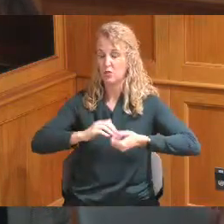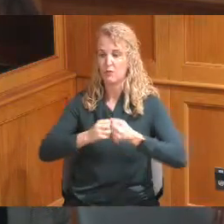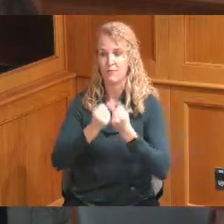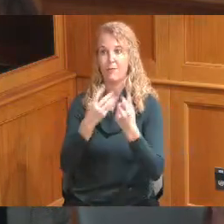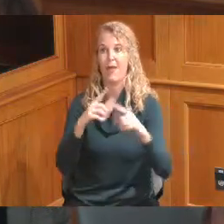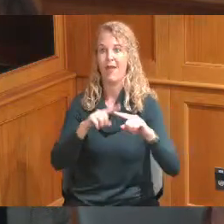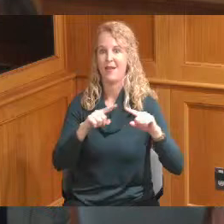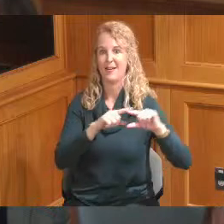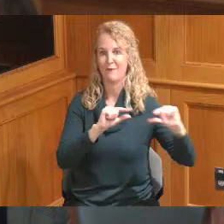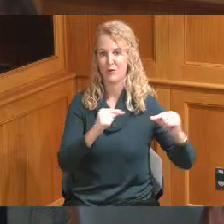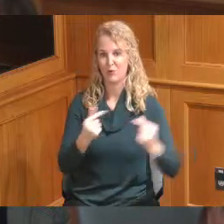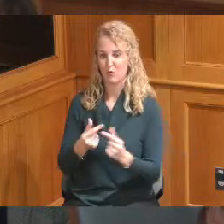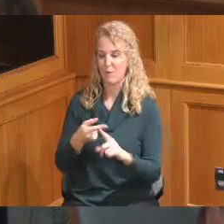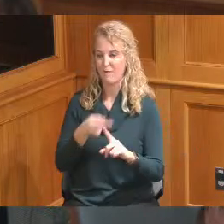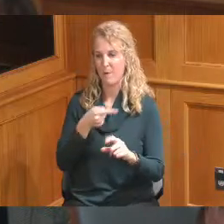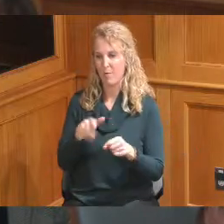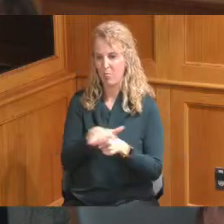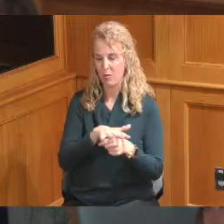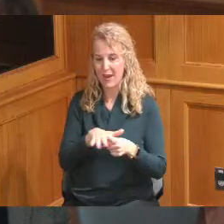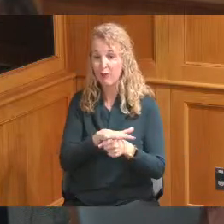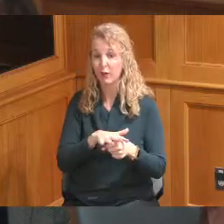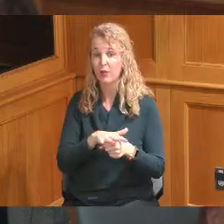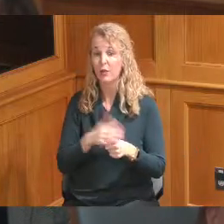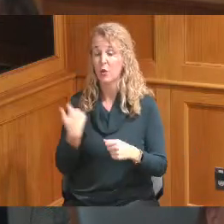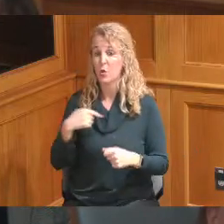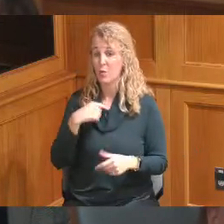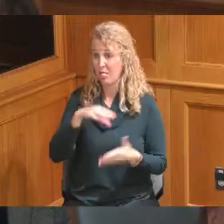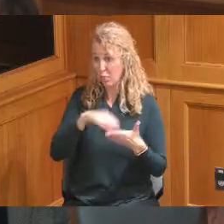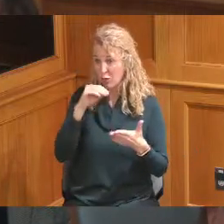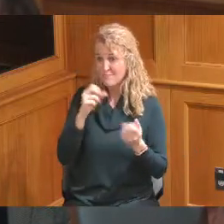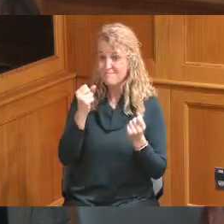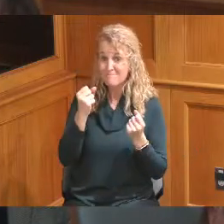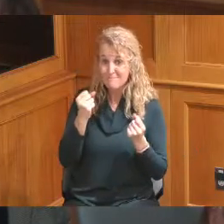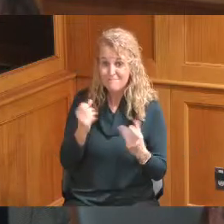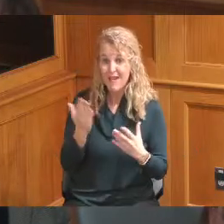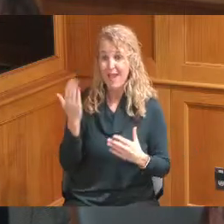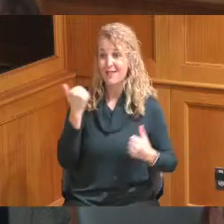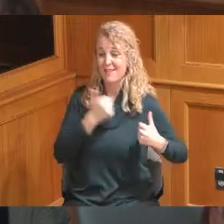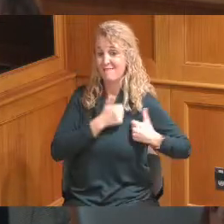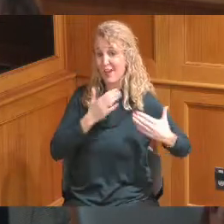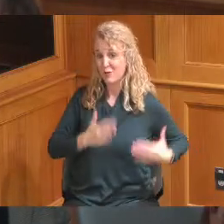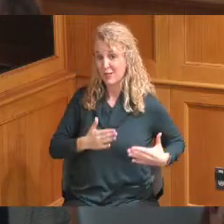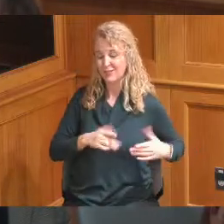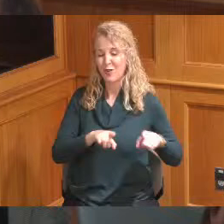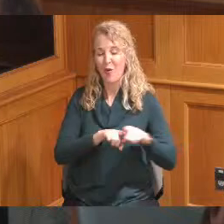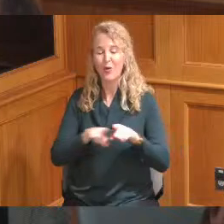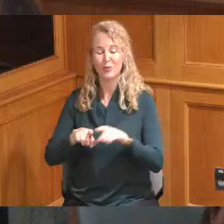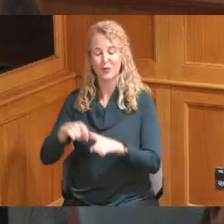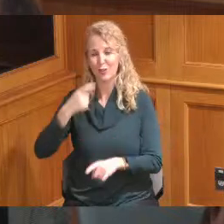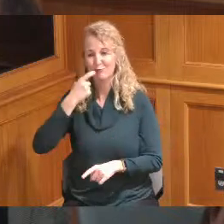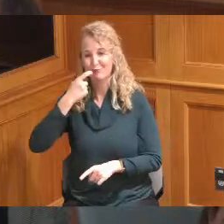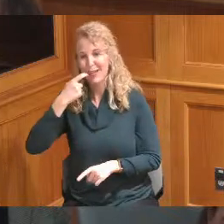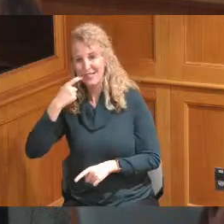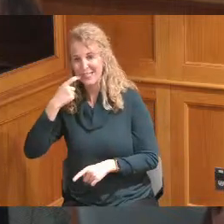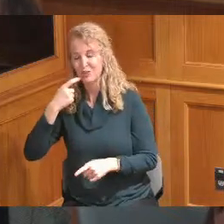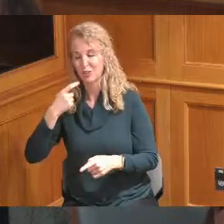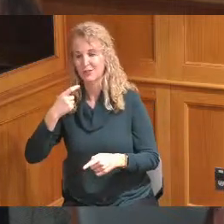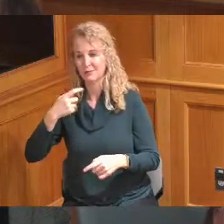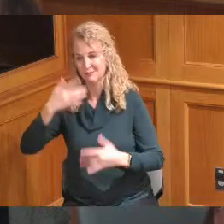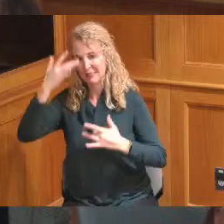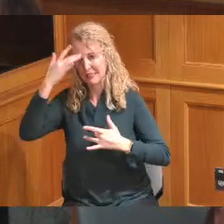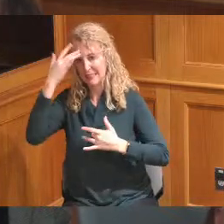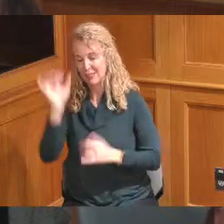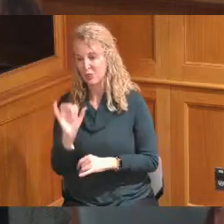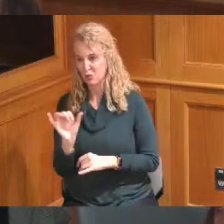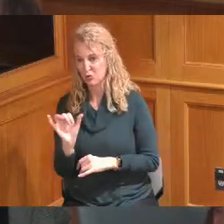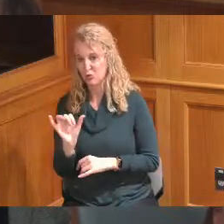different organizations around the city, and we have found that a lot of the veterans who come to the program are experiencing substance use disorder, as well as